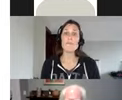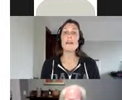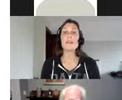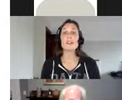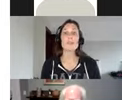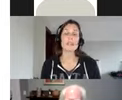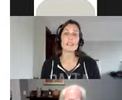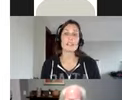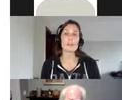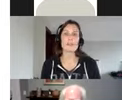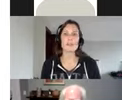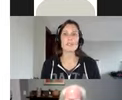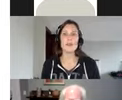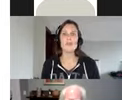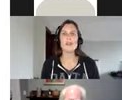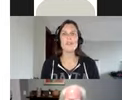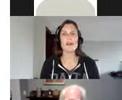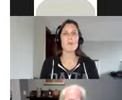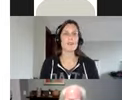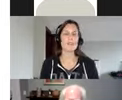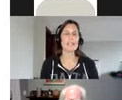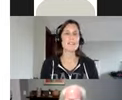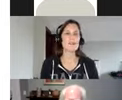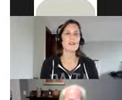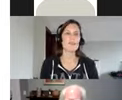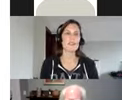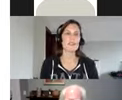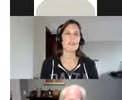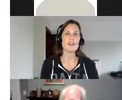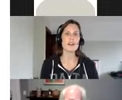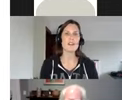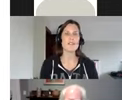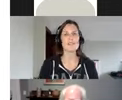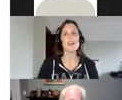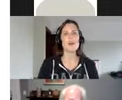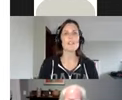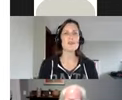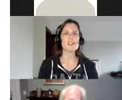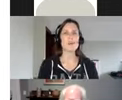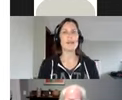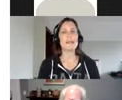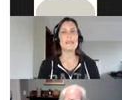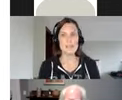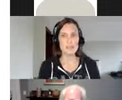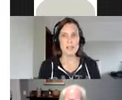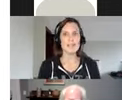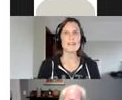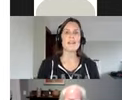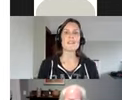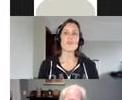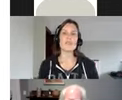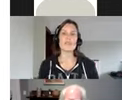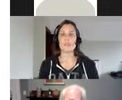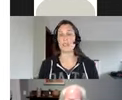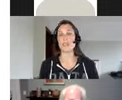any numerical relationships. So none of that more or less that we have with the light and dark values. We just want to show different.